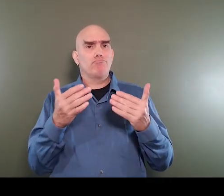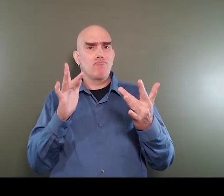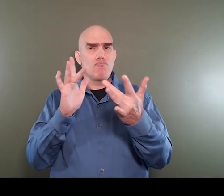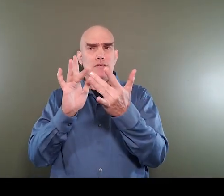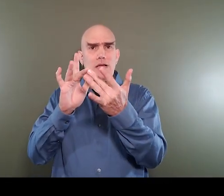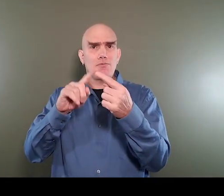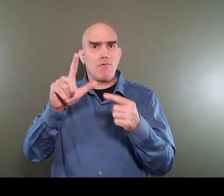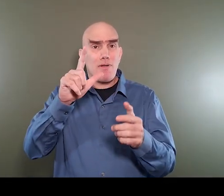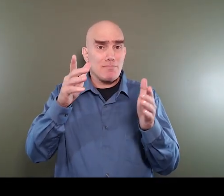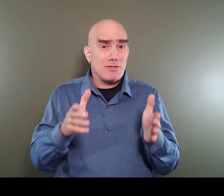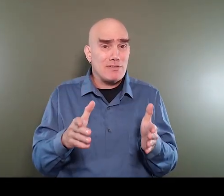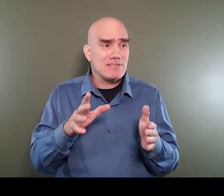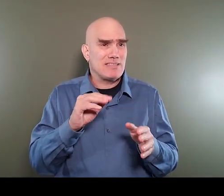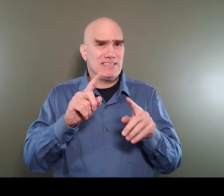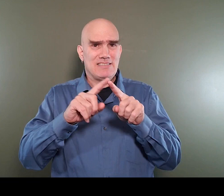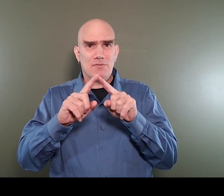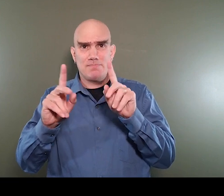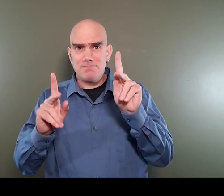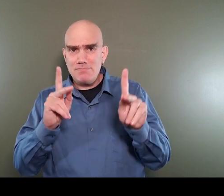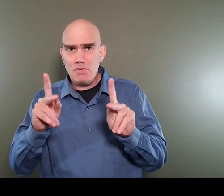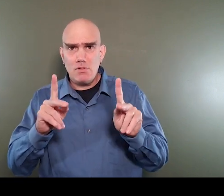then I started reaching out to like